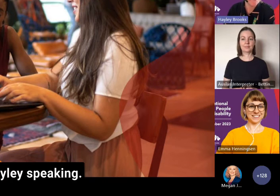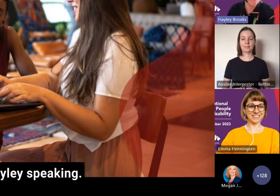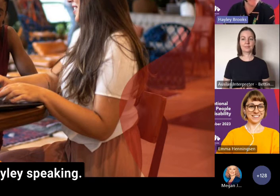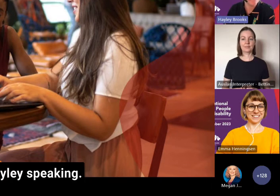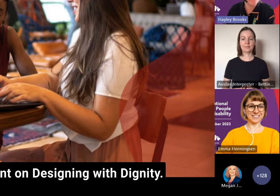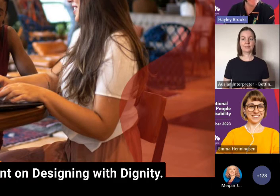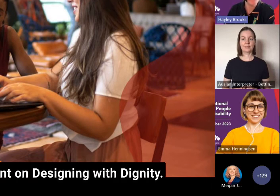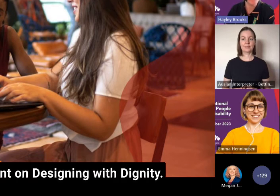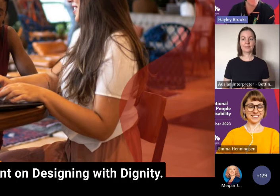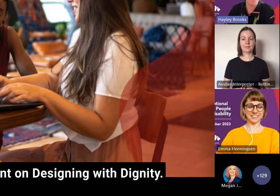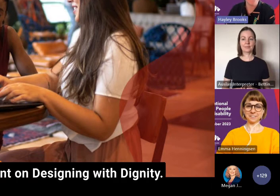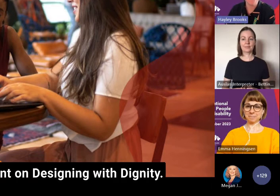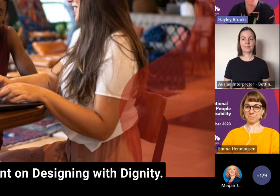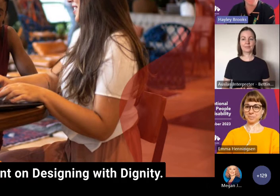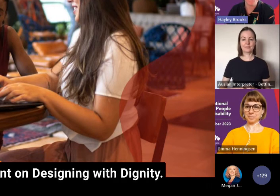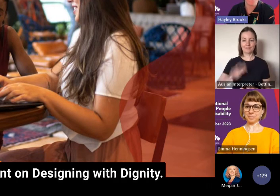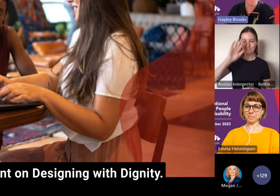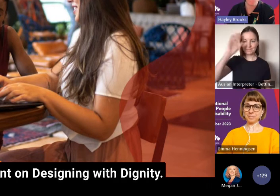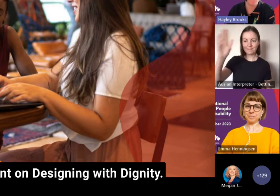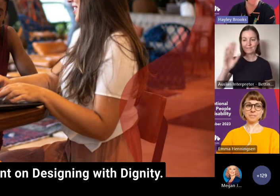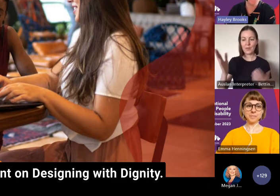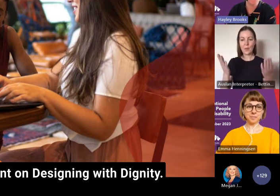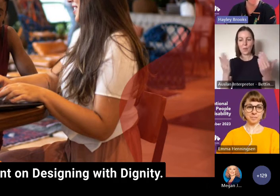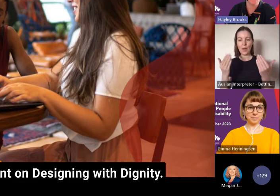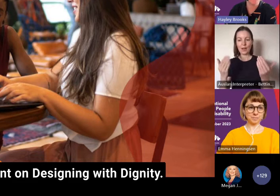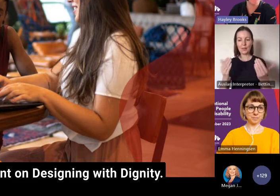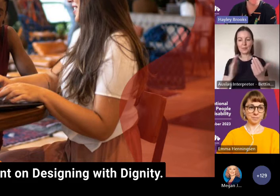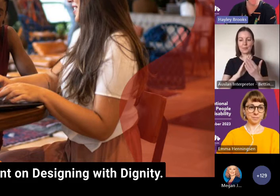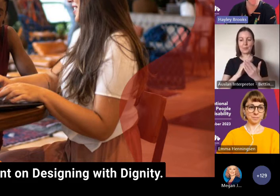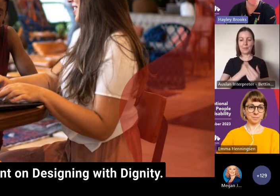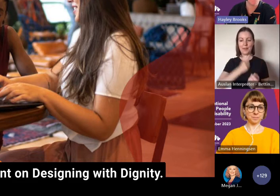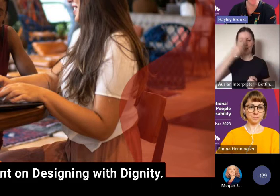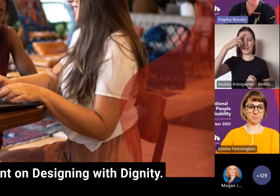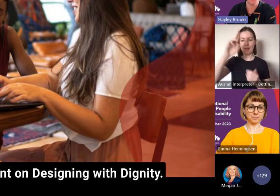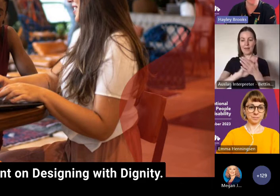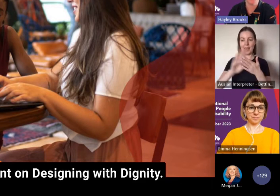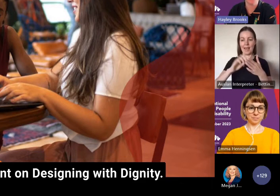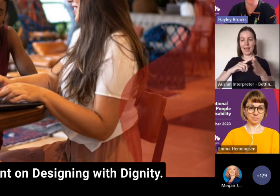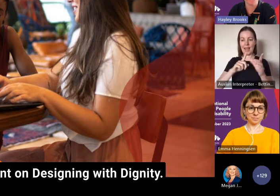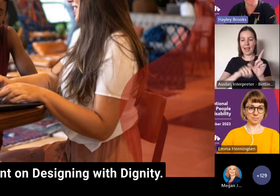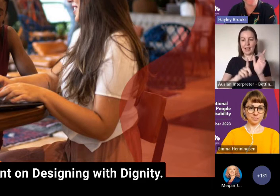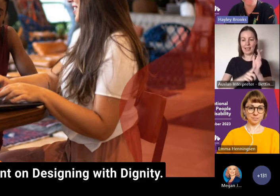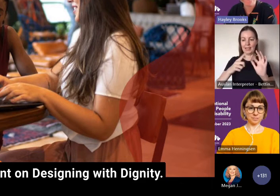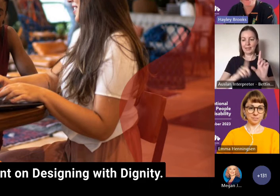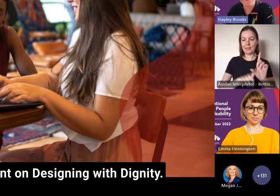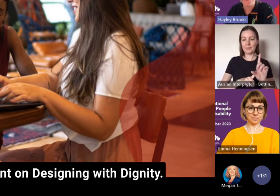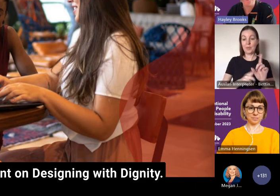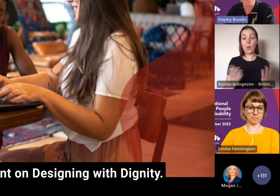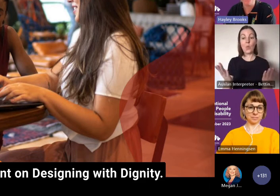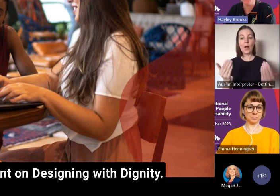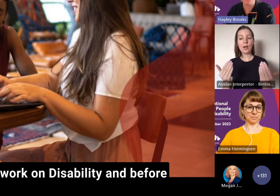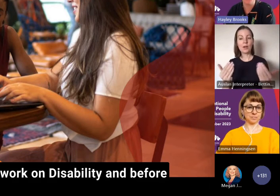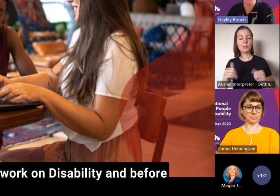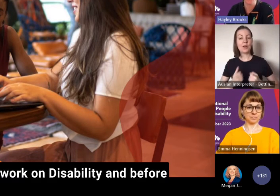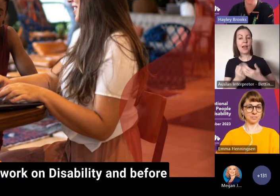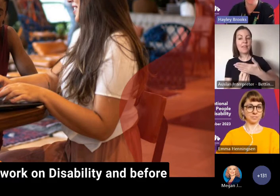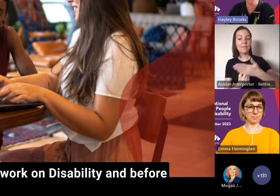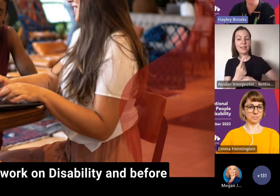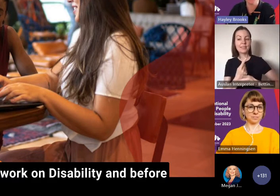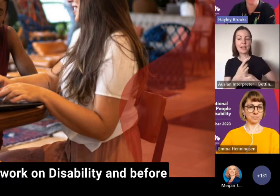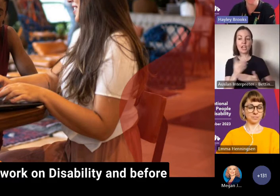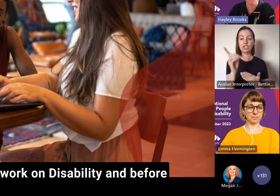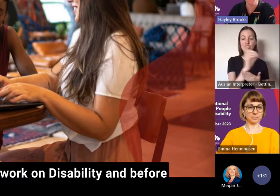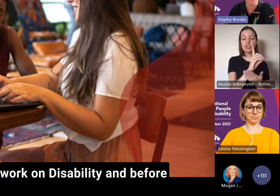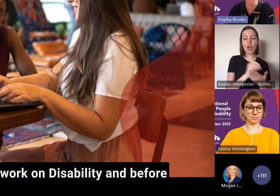So Hayley speaking, welcome to our event on designing with dignity. We're